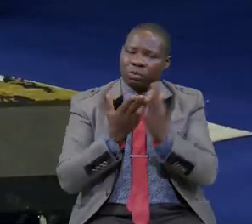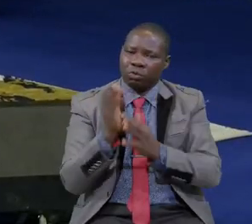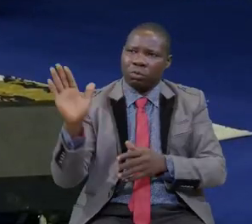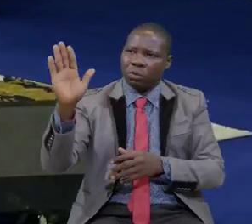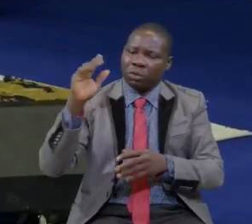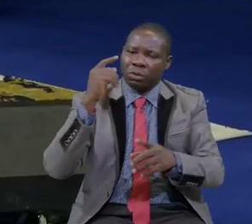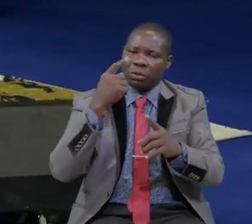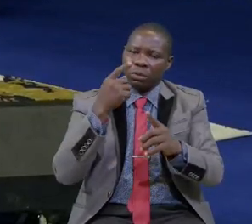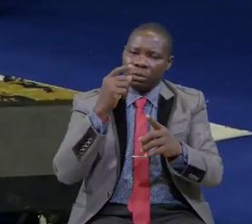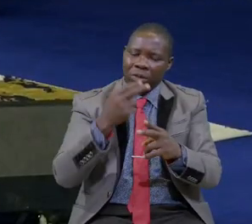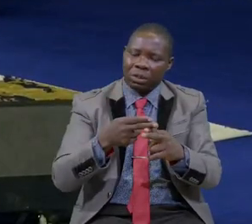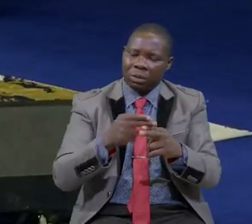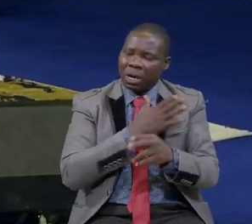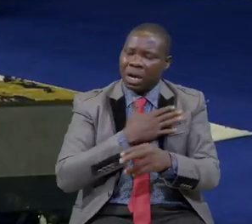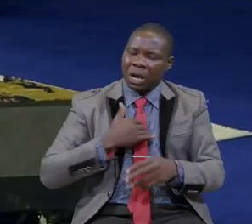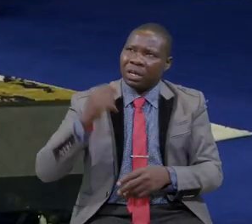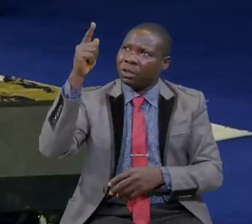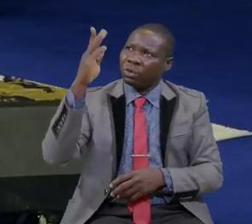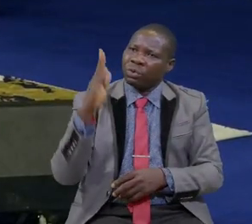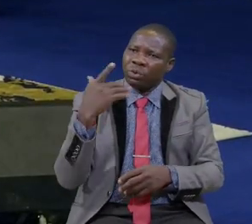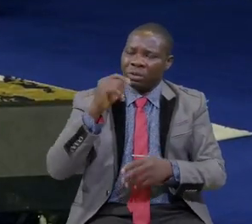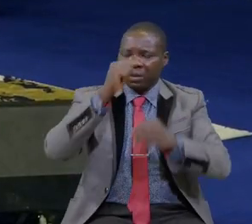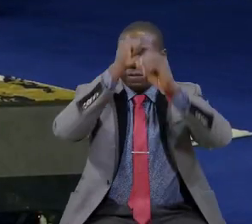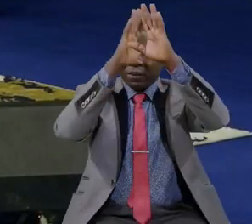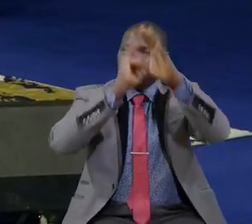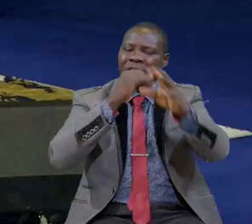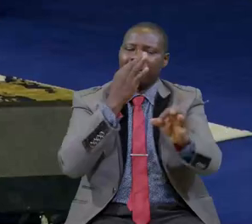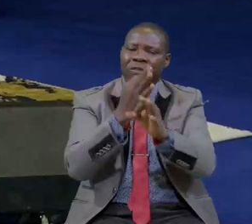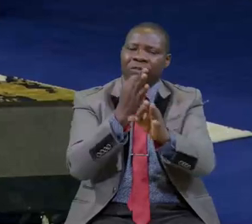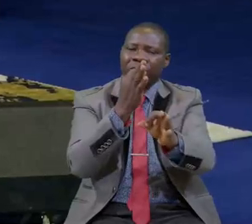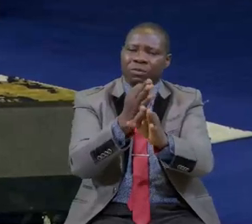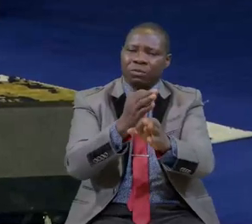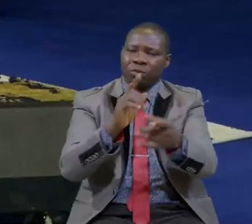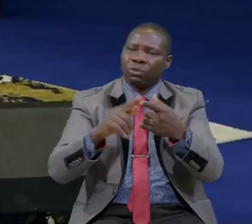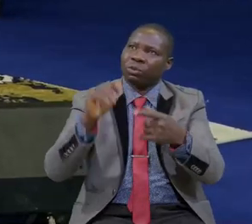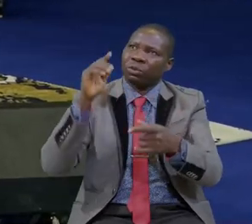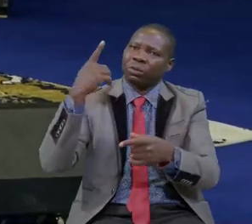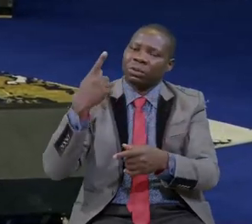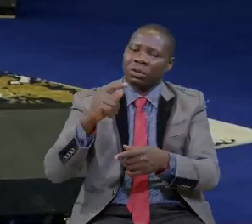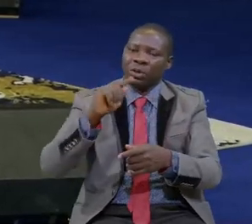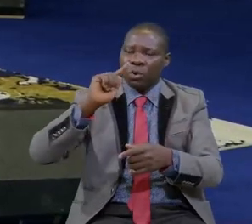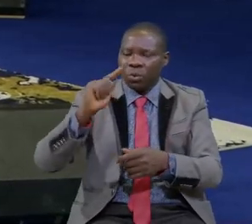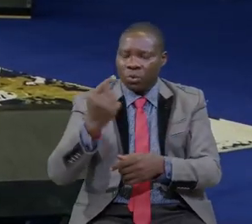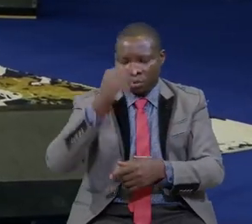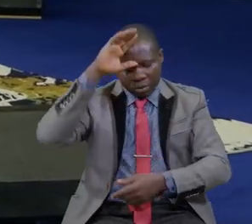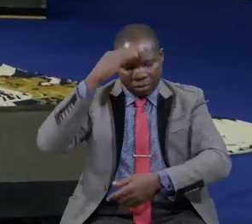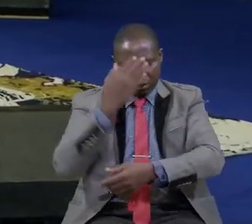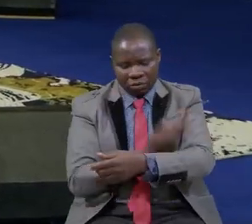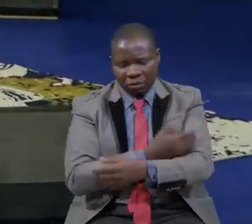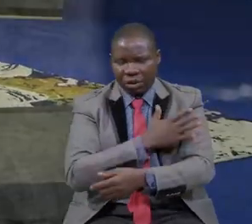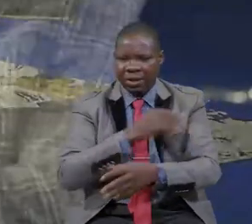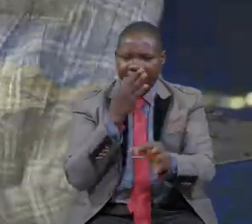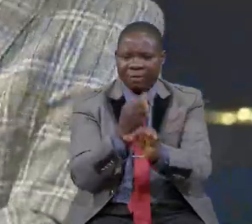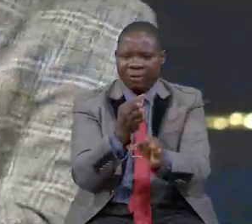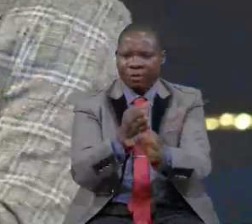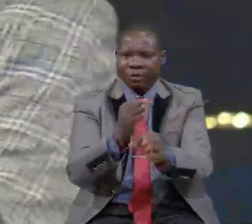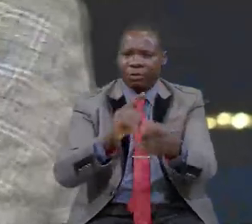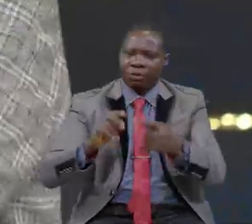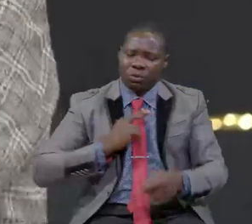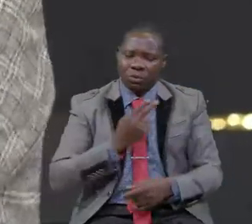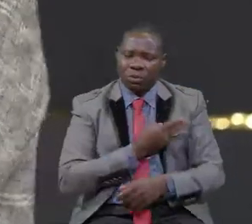faithful to his only begotten Son. And he's faithful to us sinners, because he